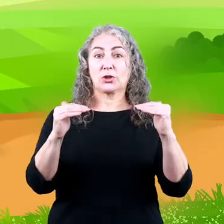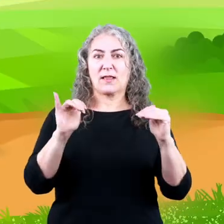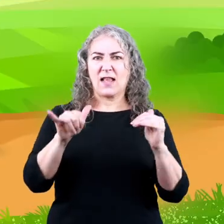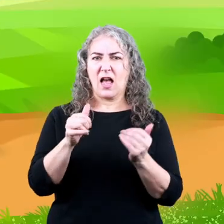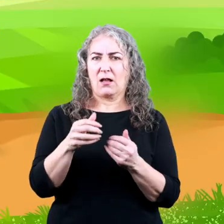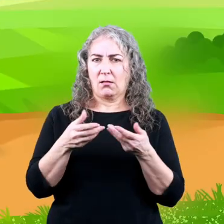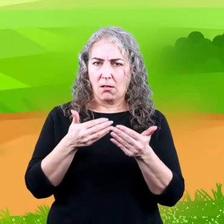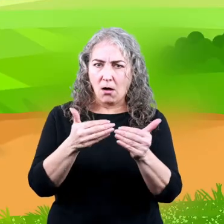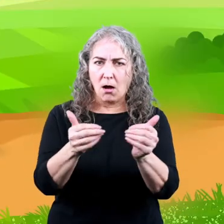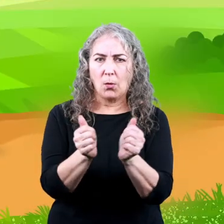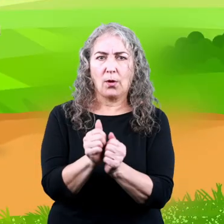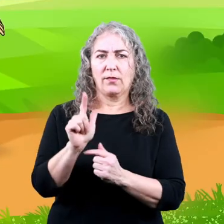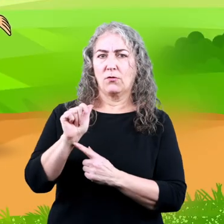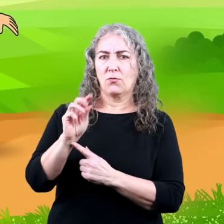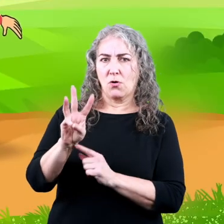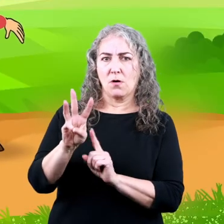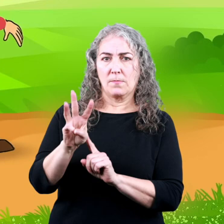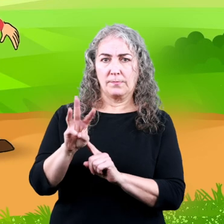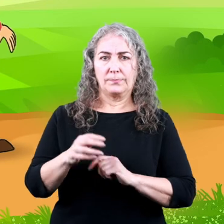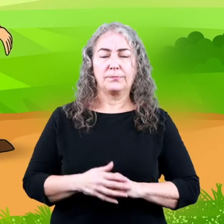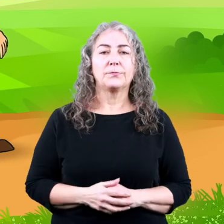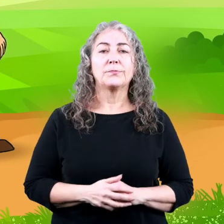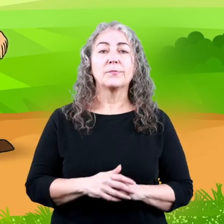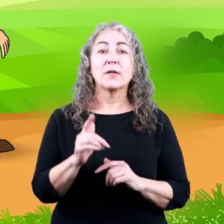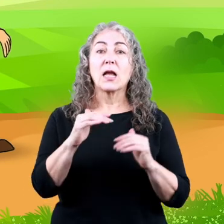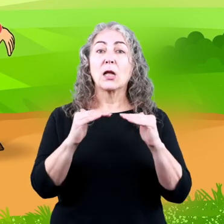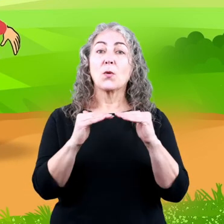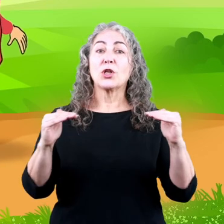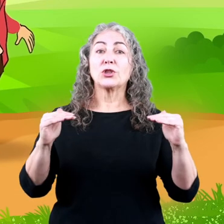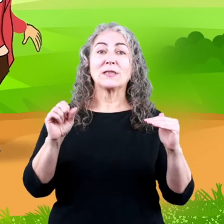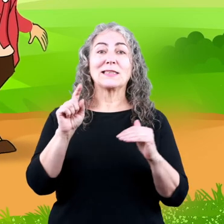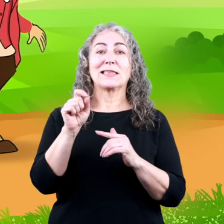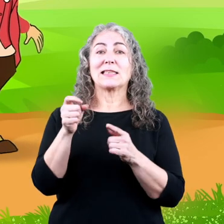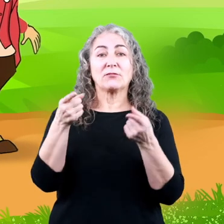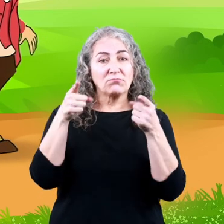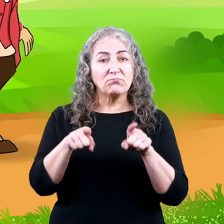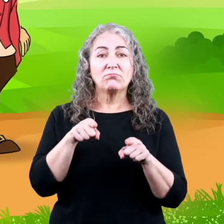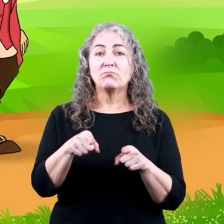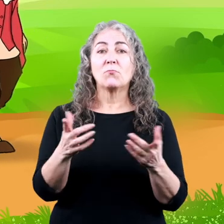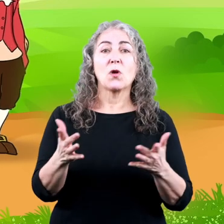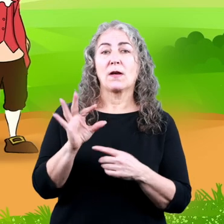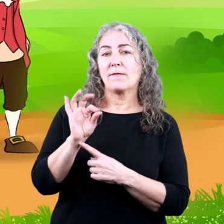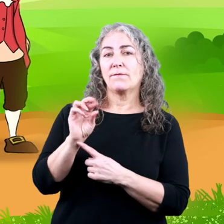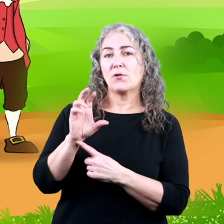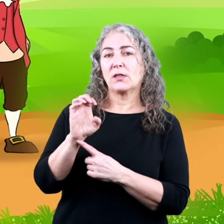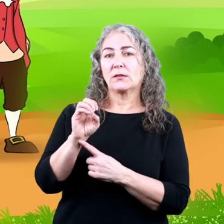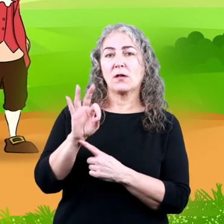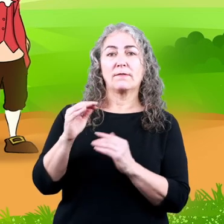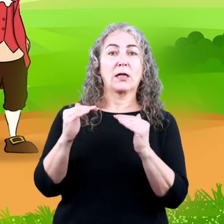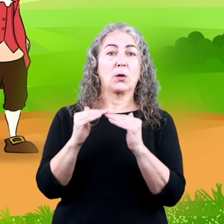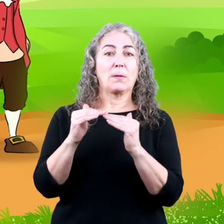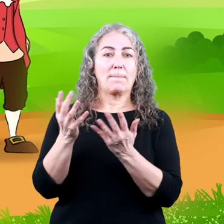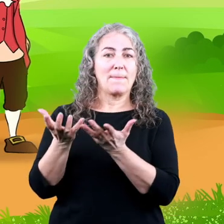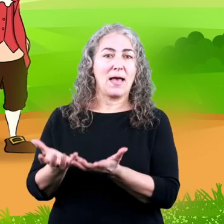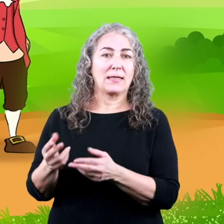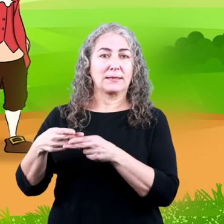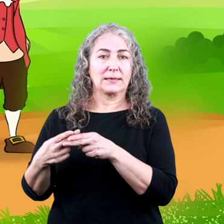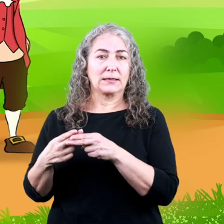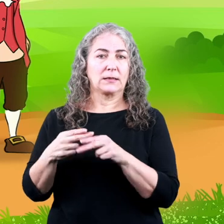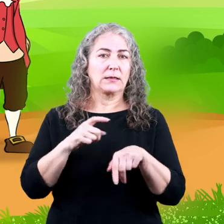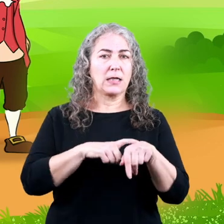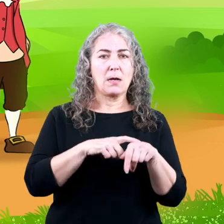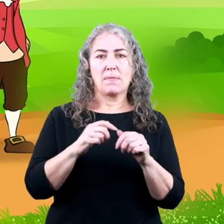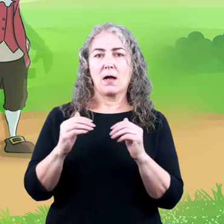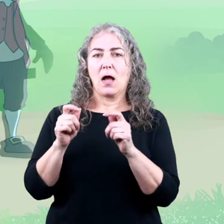equation that goes along with this law. This equation states that force equals mass times